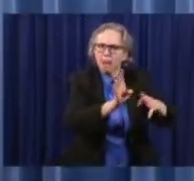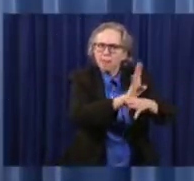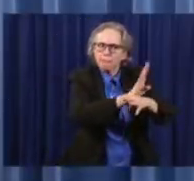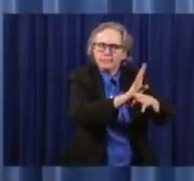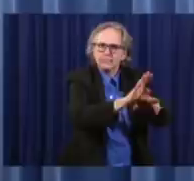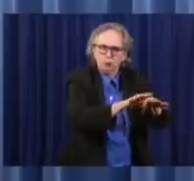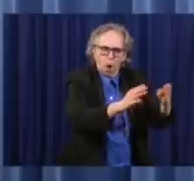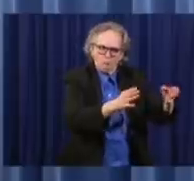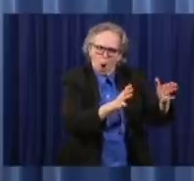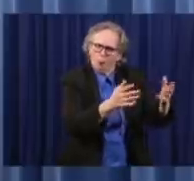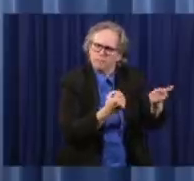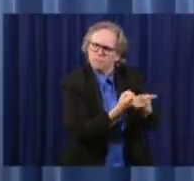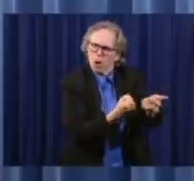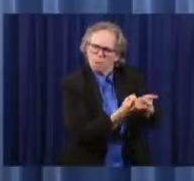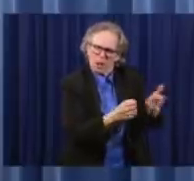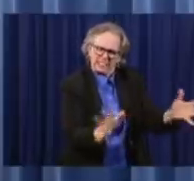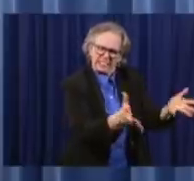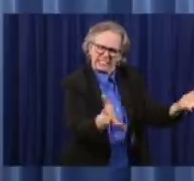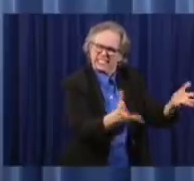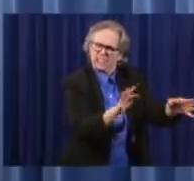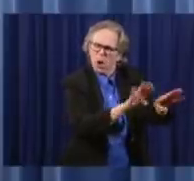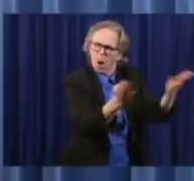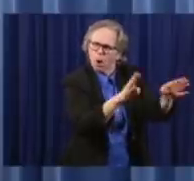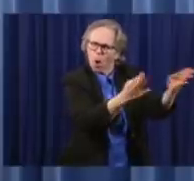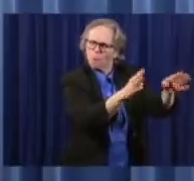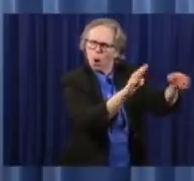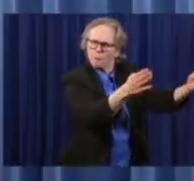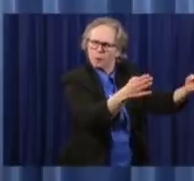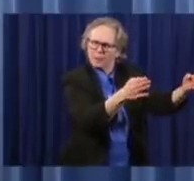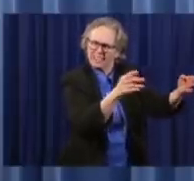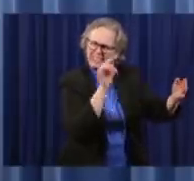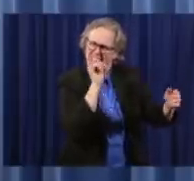and get people back to work. Let